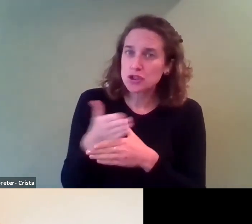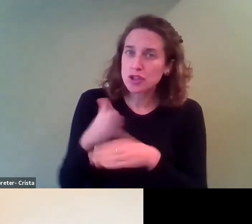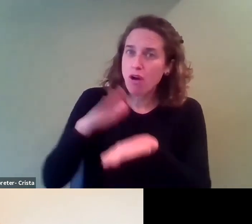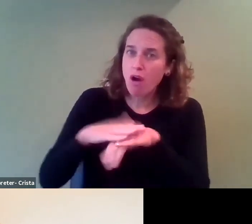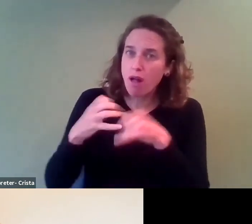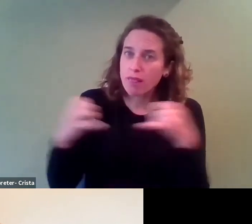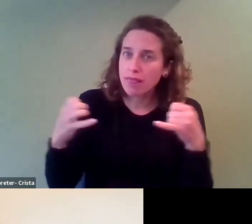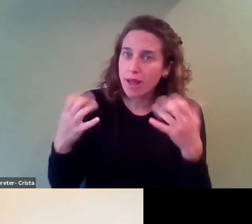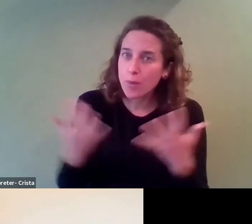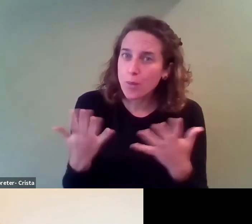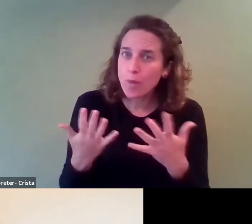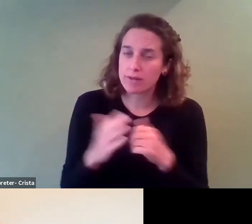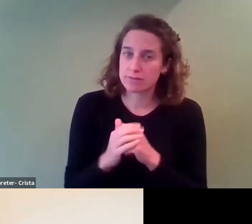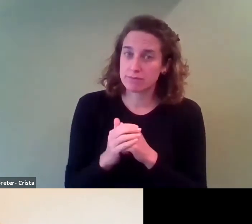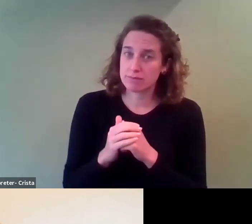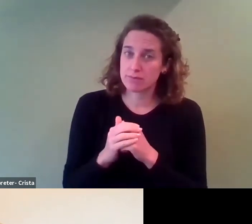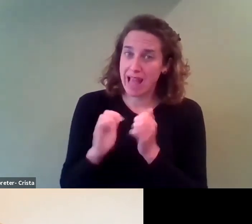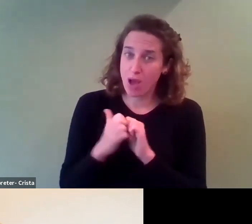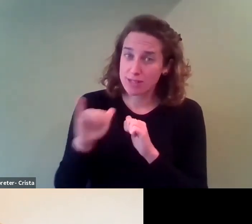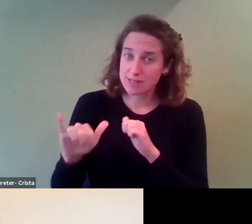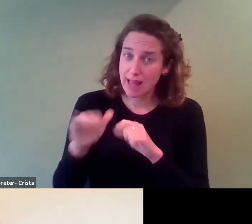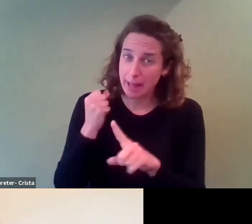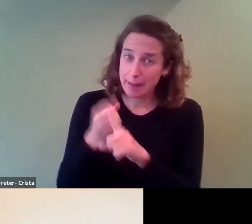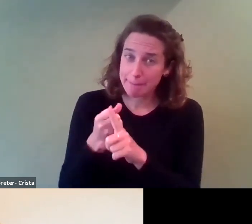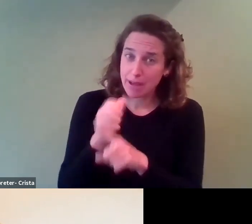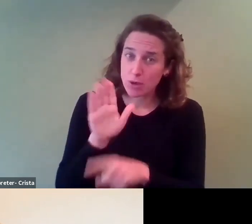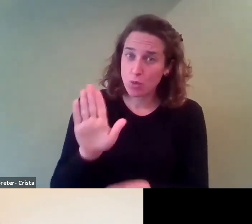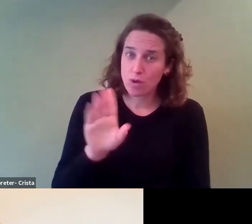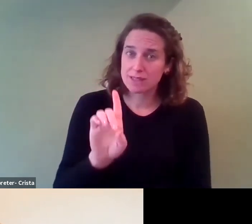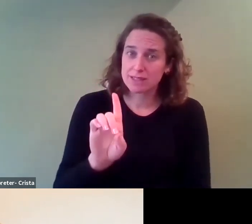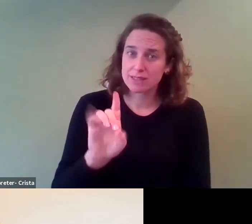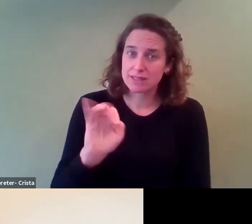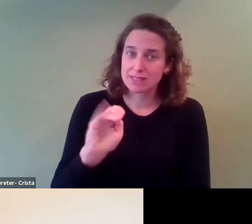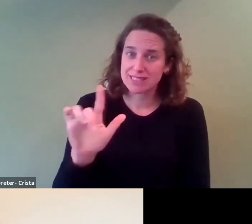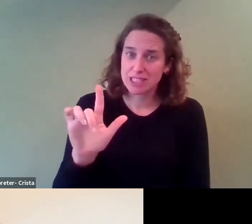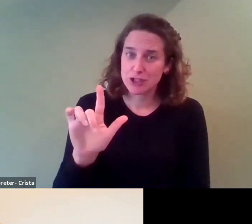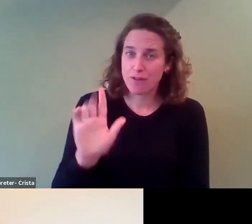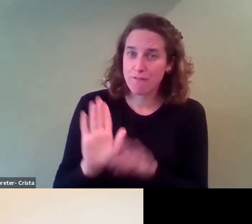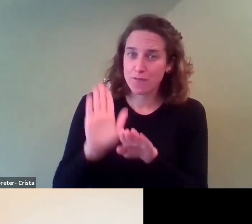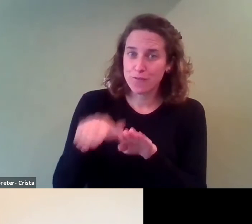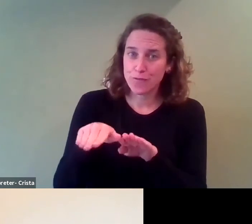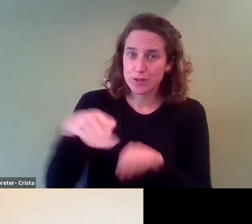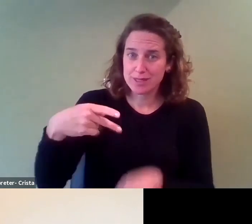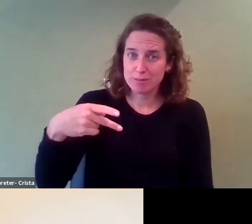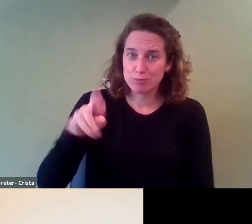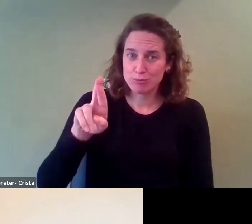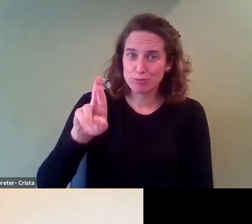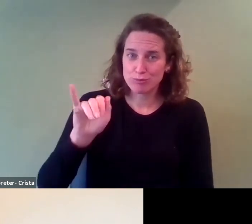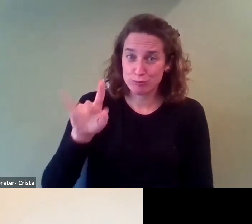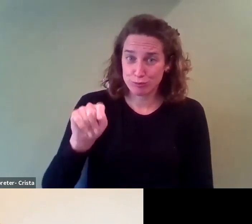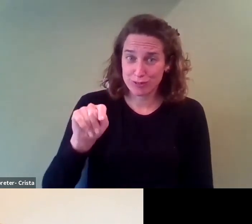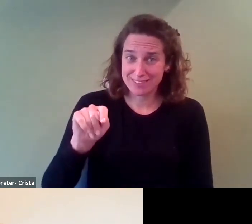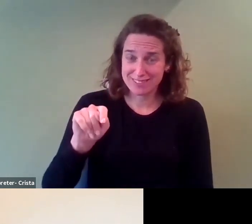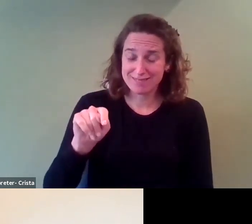that affect my digital footprint and what I'm putting out there? And one of the things that's really acute